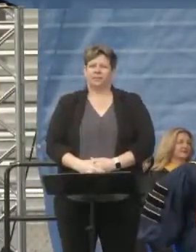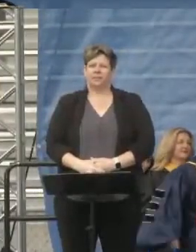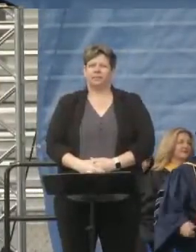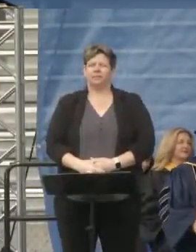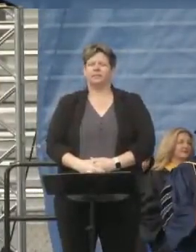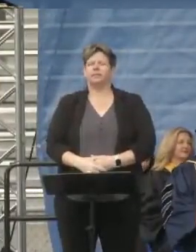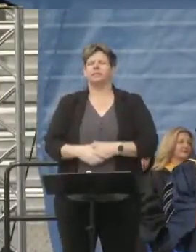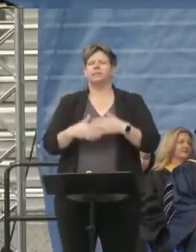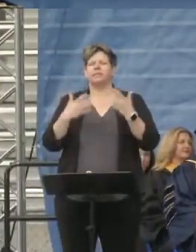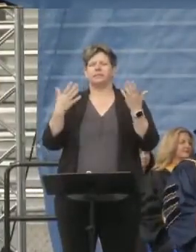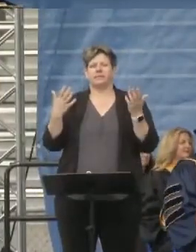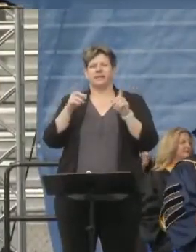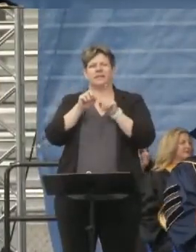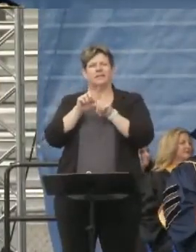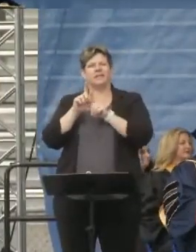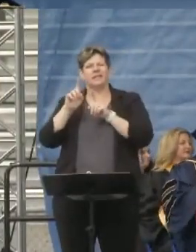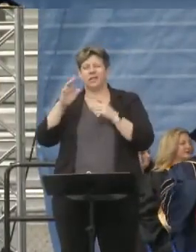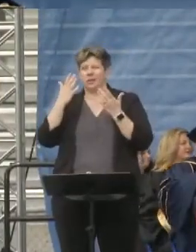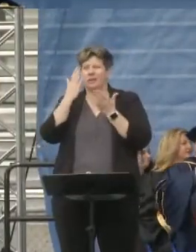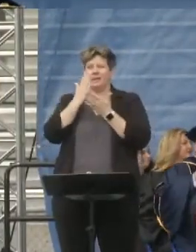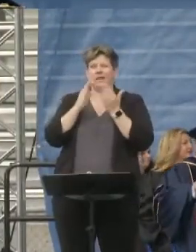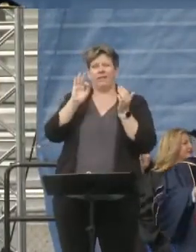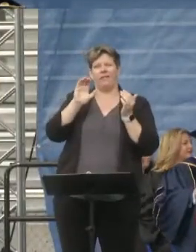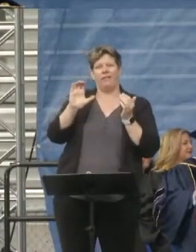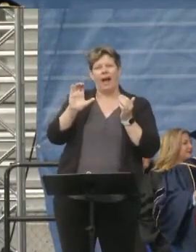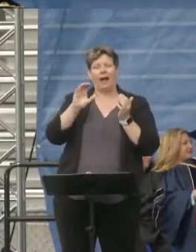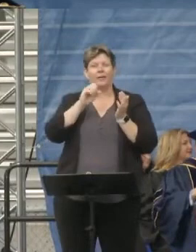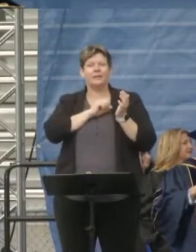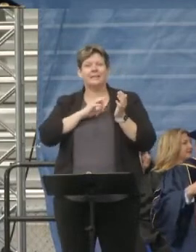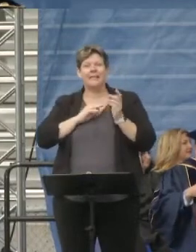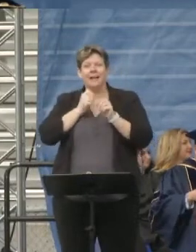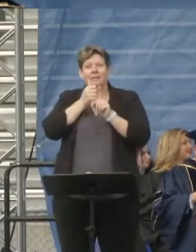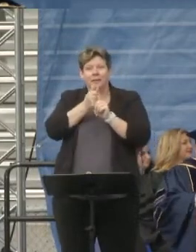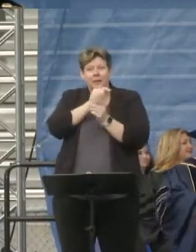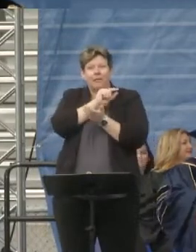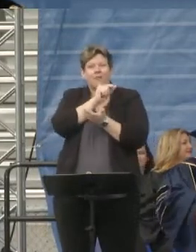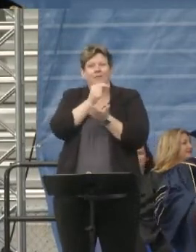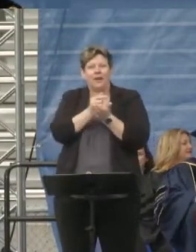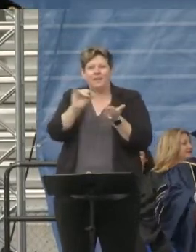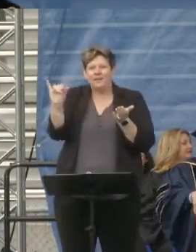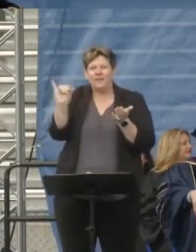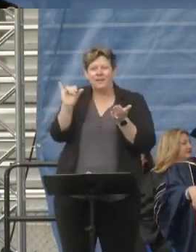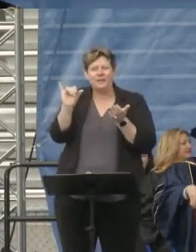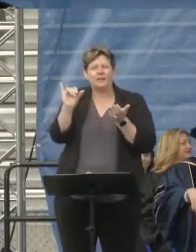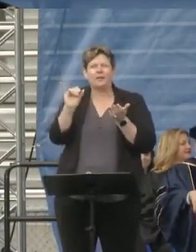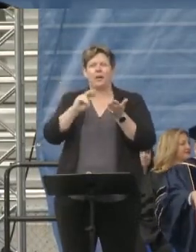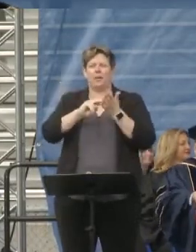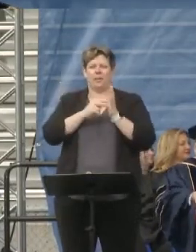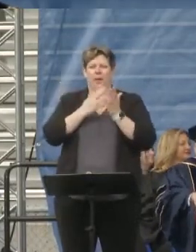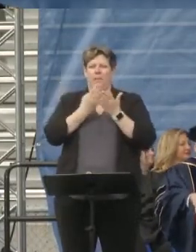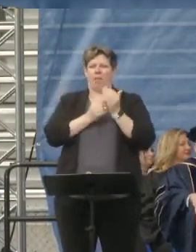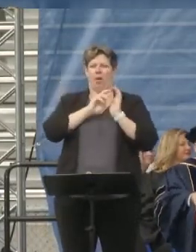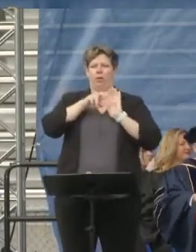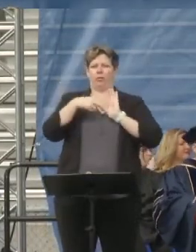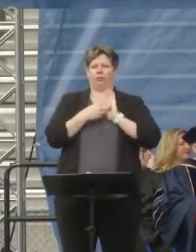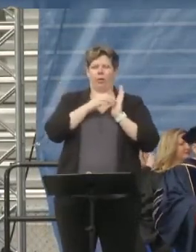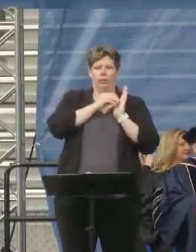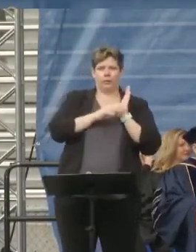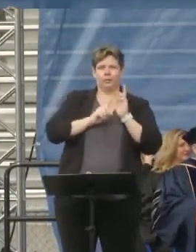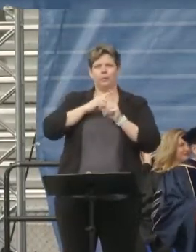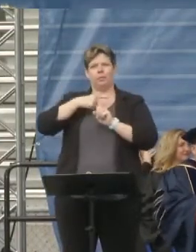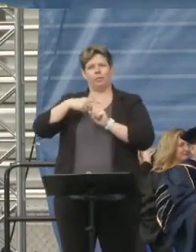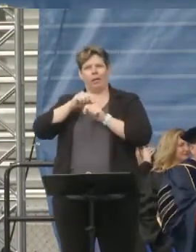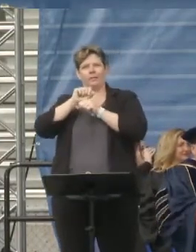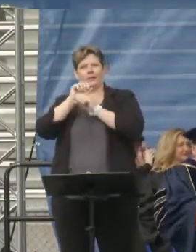There are also faculty and staff here who are graduating today, inhabiting the dual role of student and